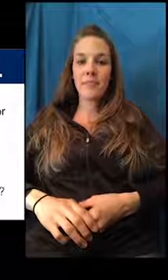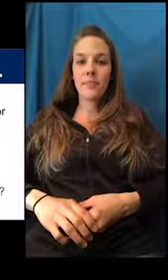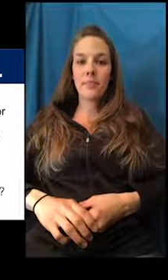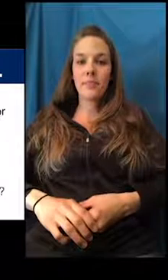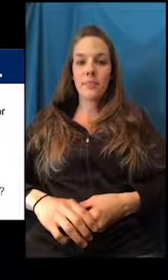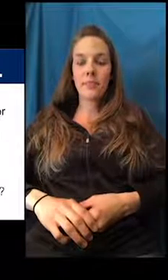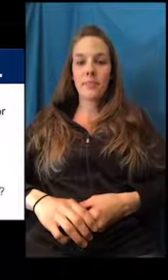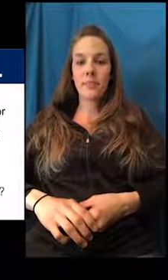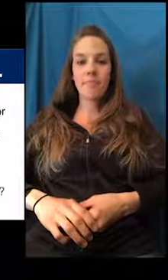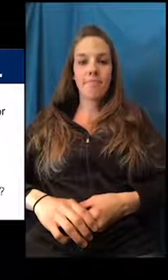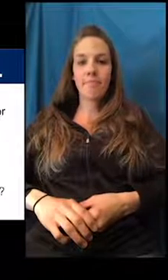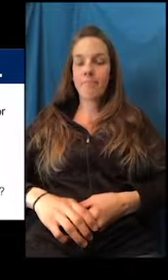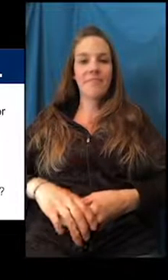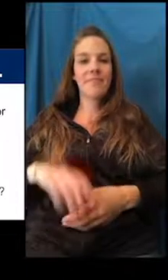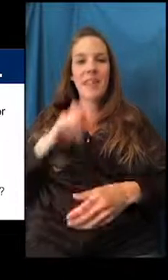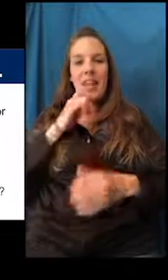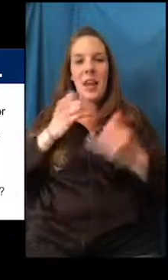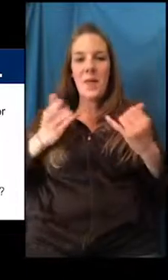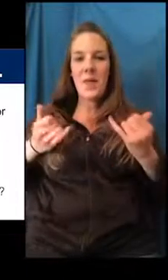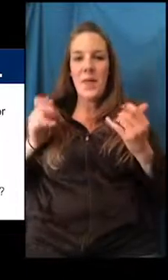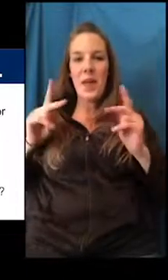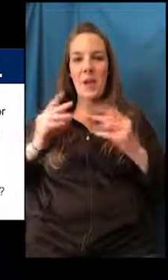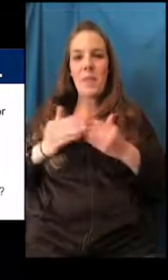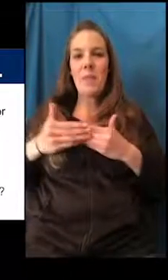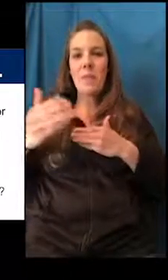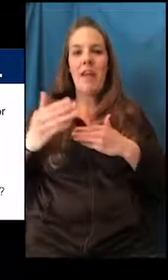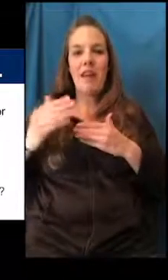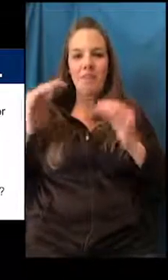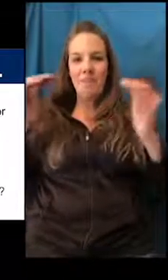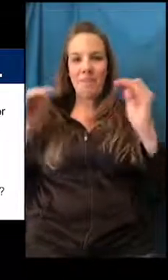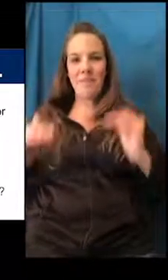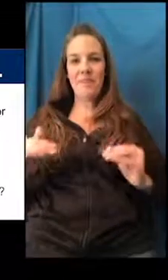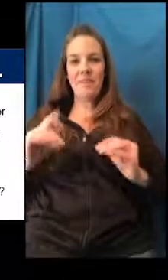Not at this time. Okay, we'll move on to our next question.